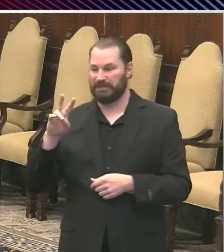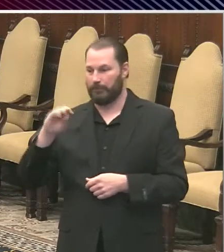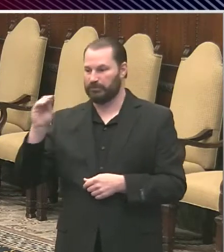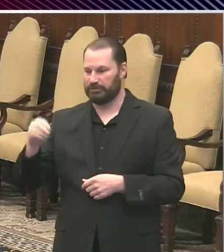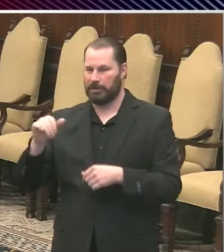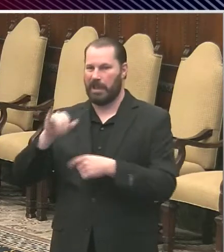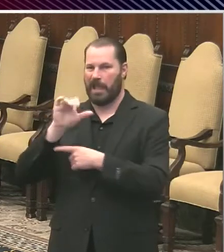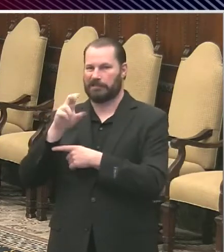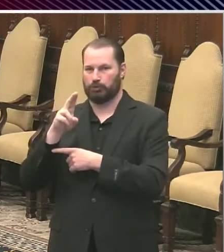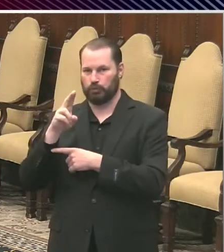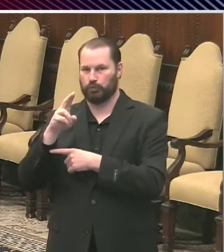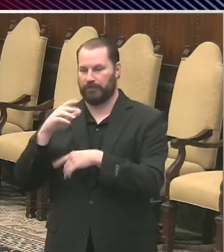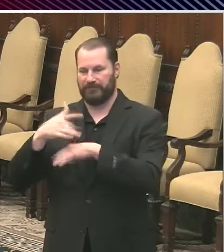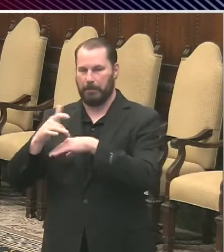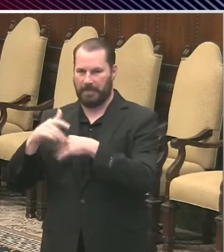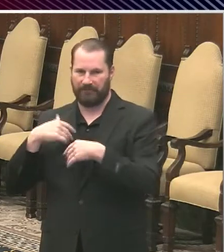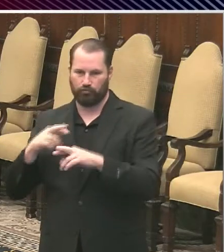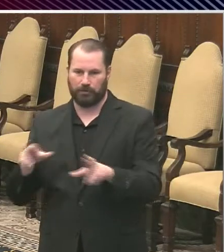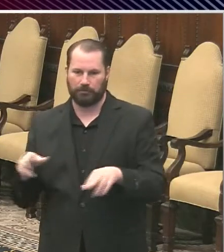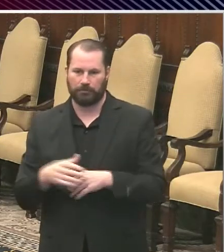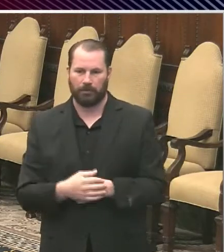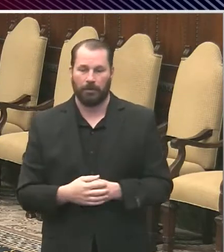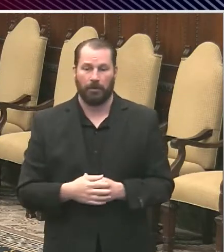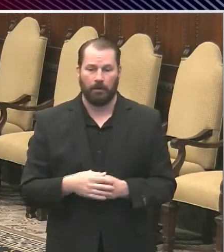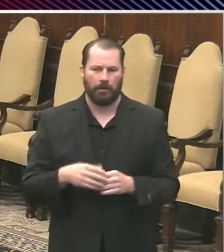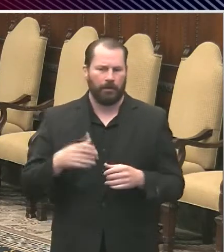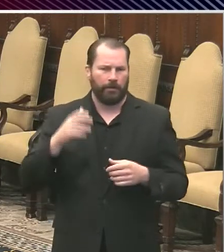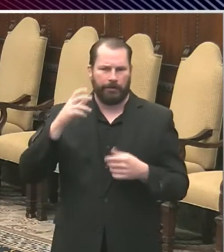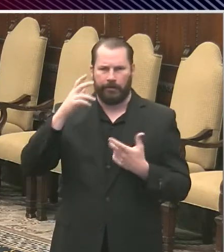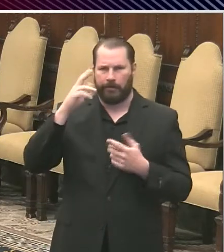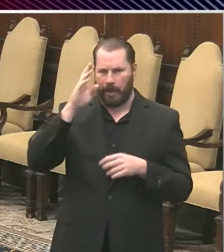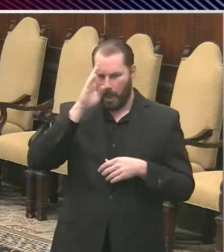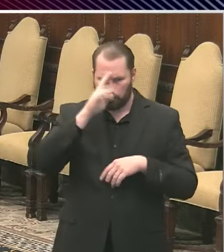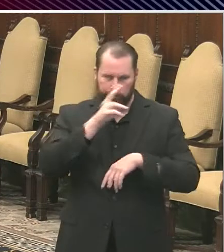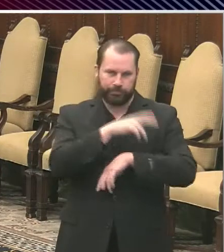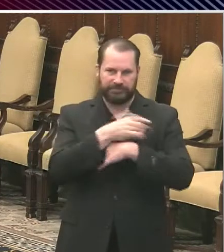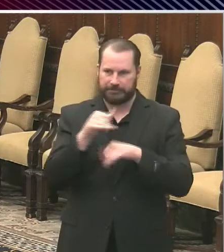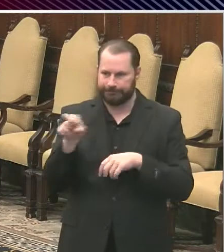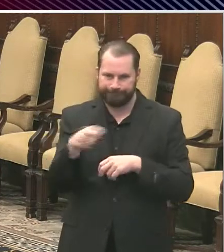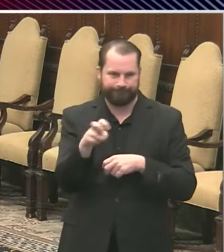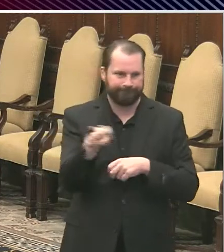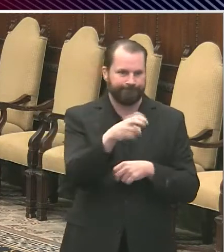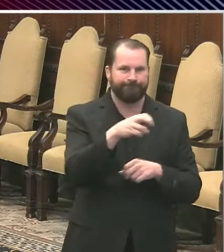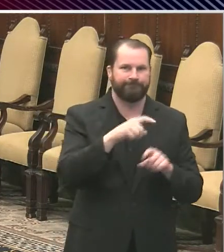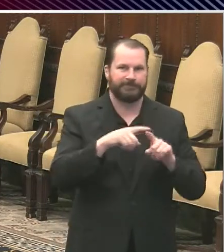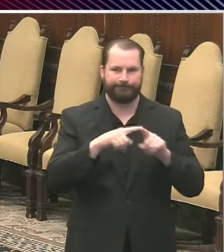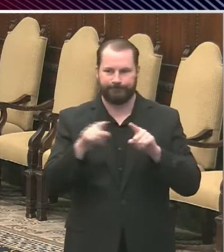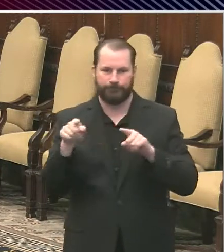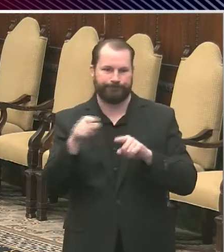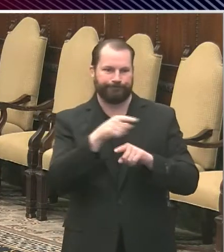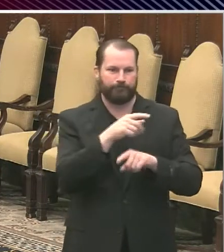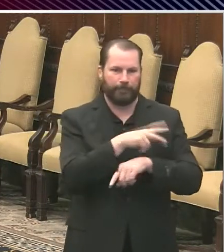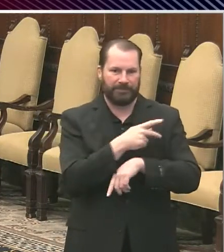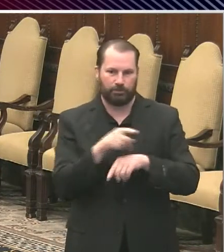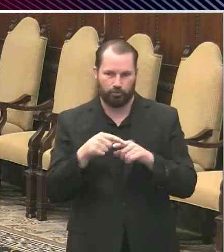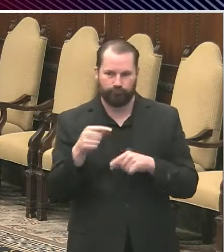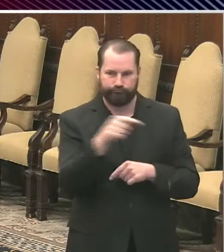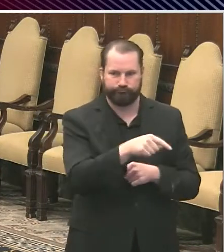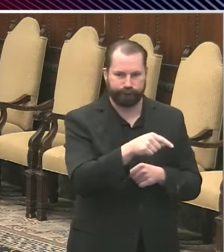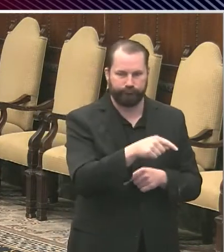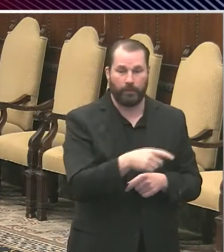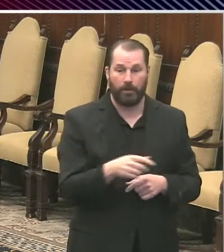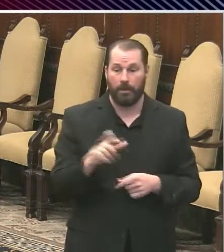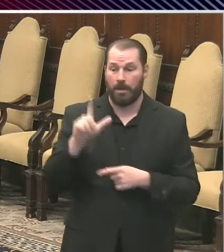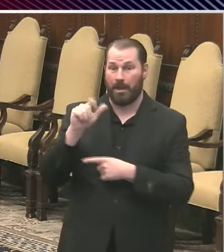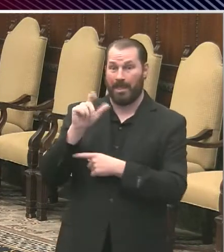to other hospitals that have vacancies that manage the issue. The Leah Core Center is still operating and has a very small number of patients, and it's available if more patients were to